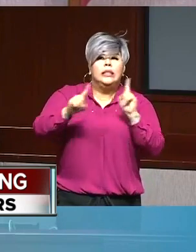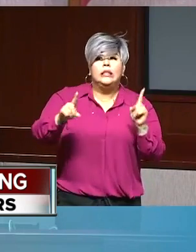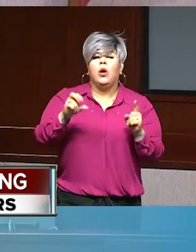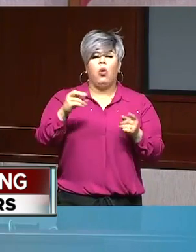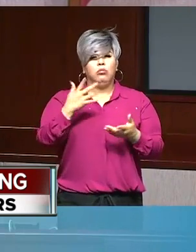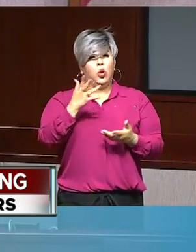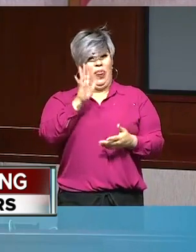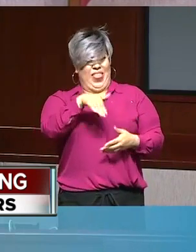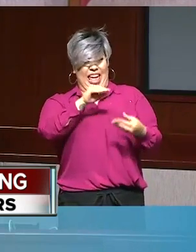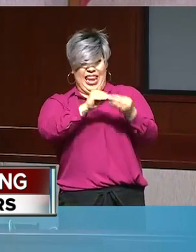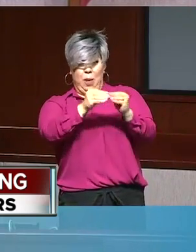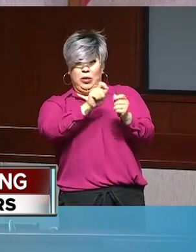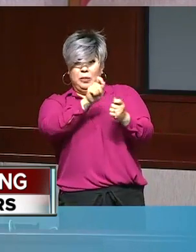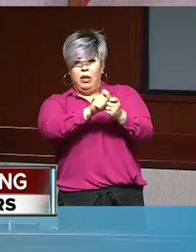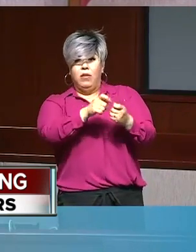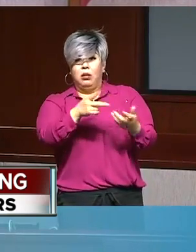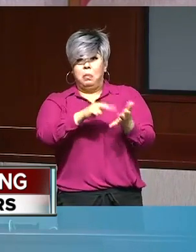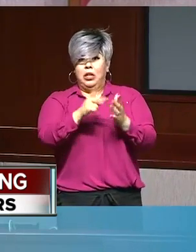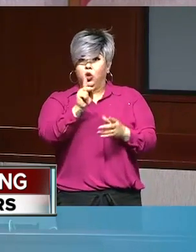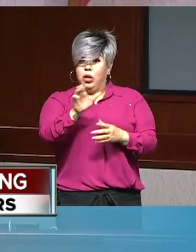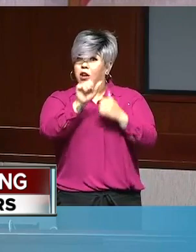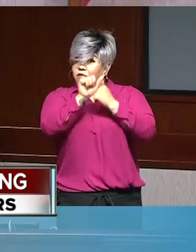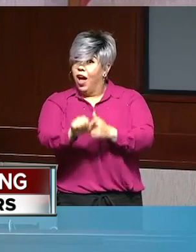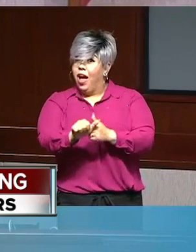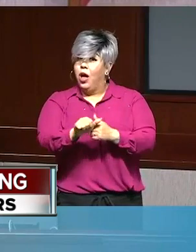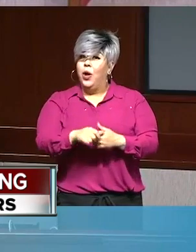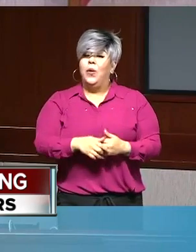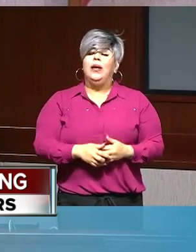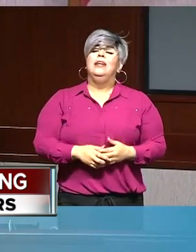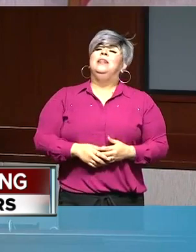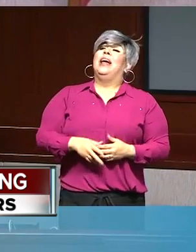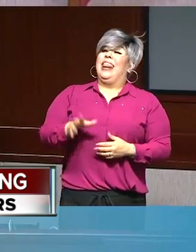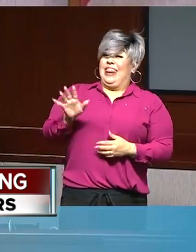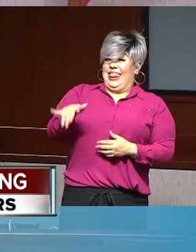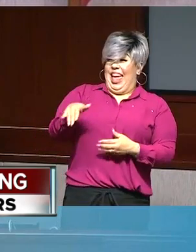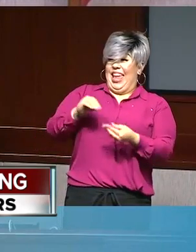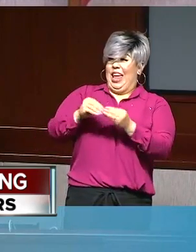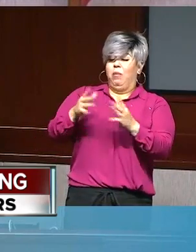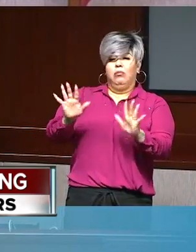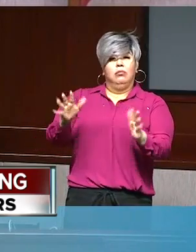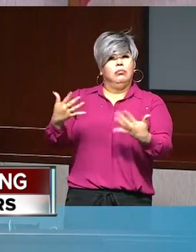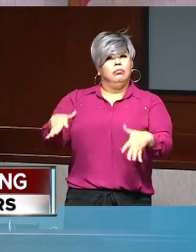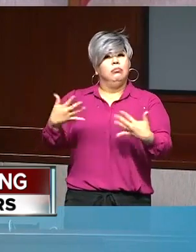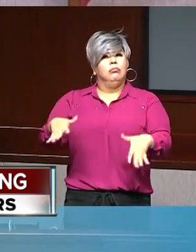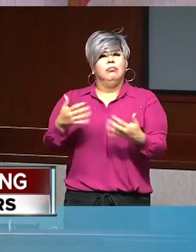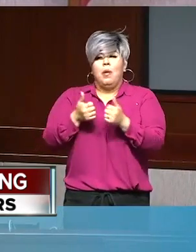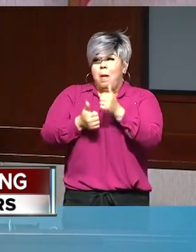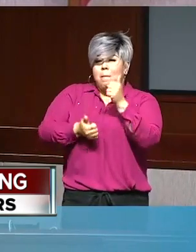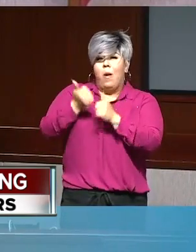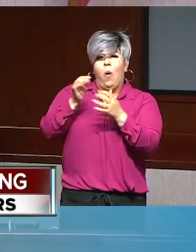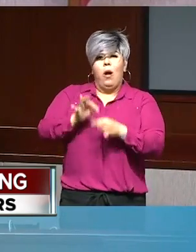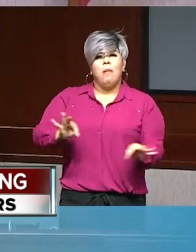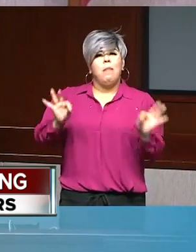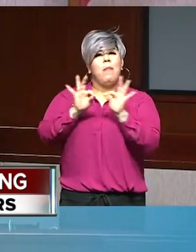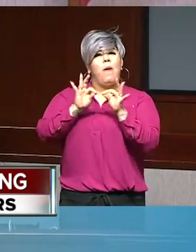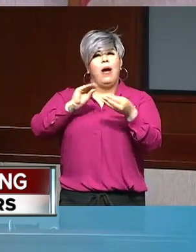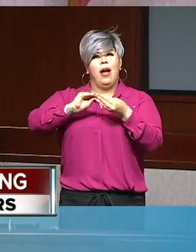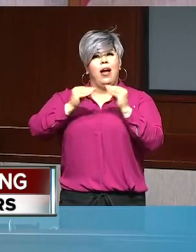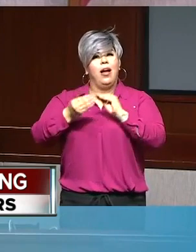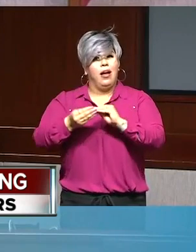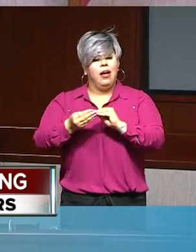now? So that is by far the most significant variable in the model.